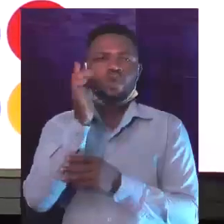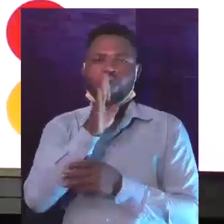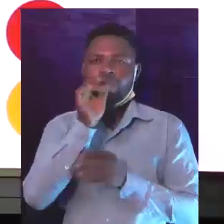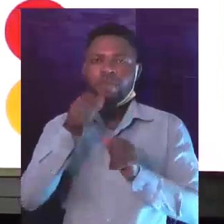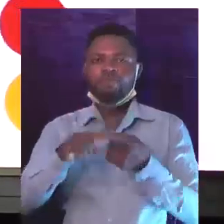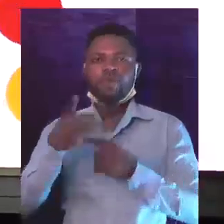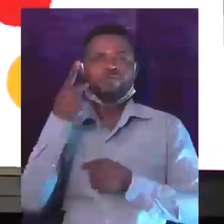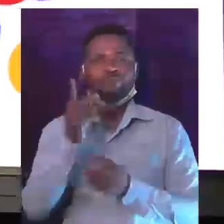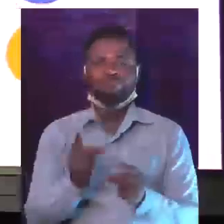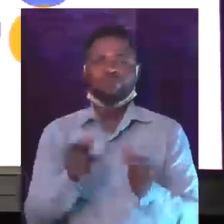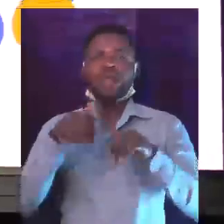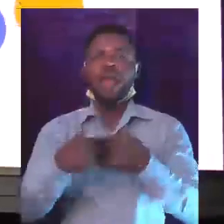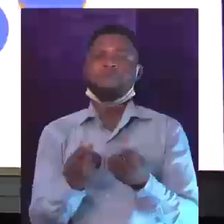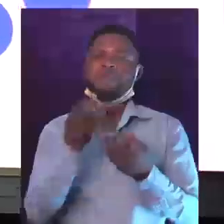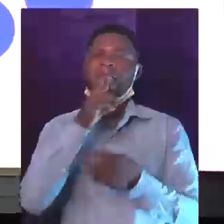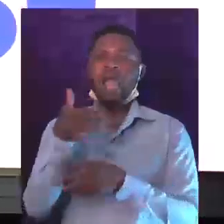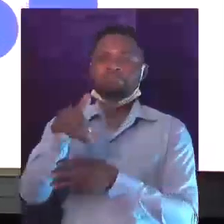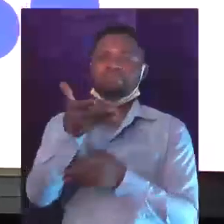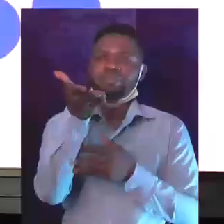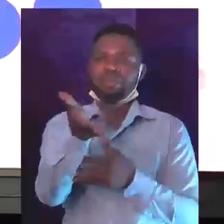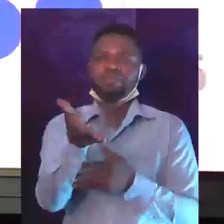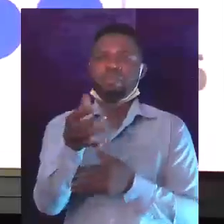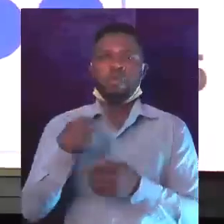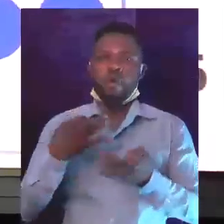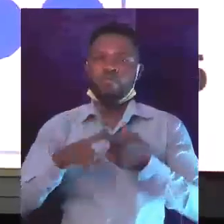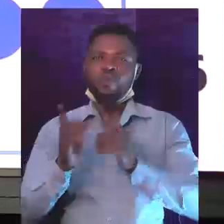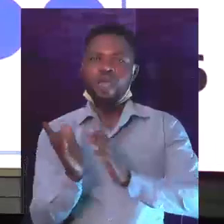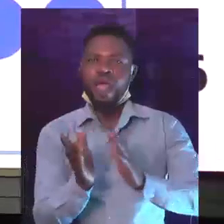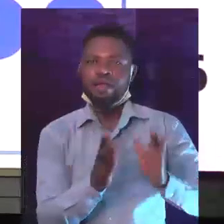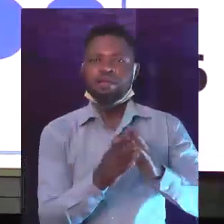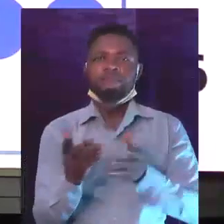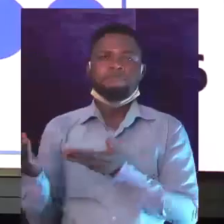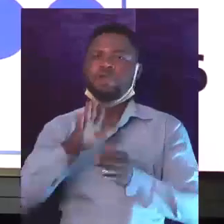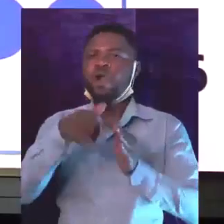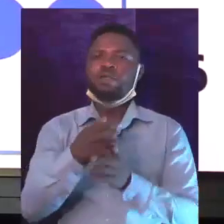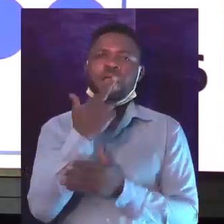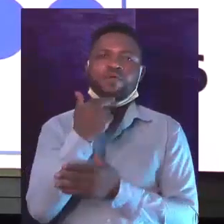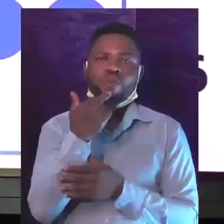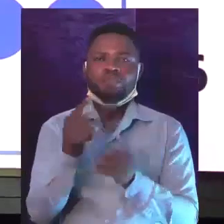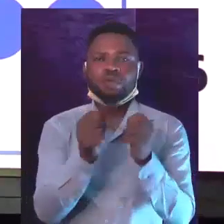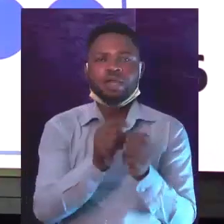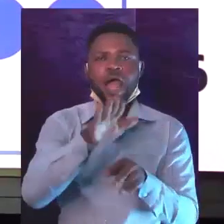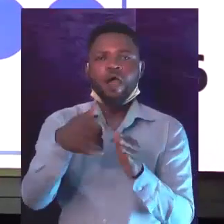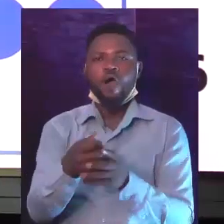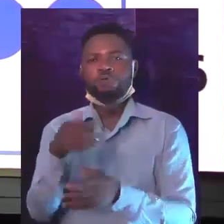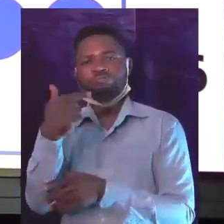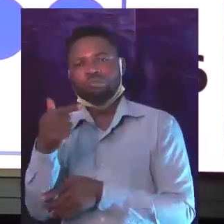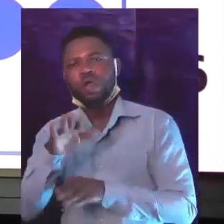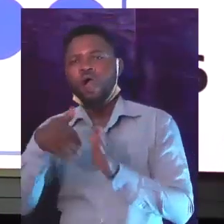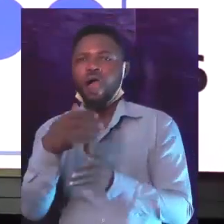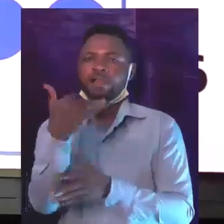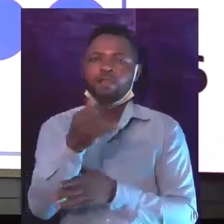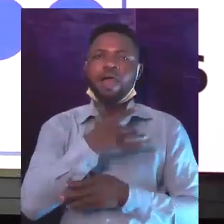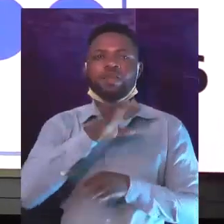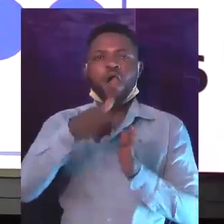quickly how many are there. So we will rearrange these balls, bring all the reds together, all the greens together, all the yellow together, and all the